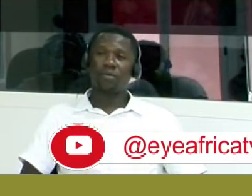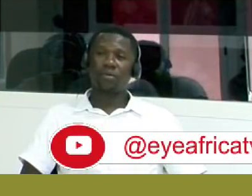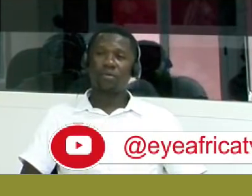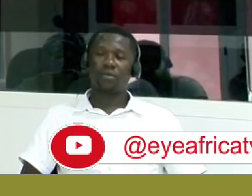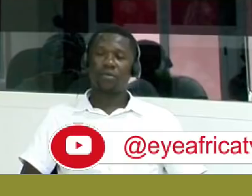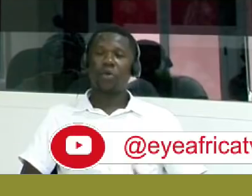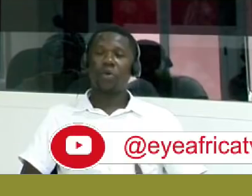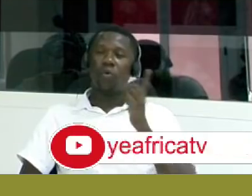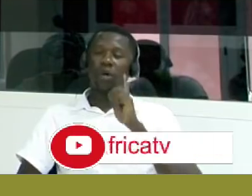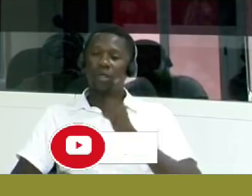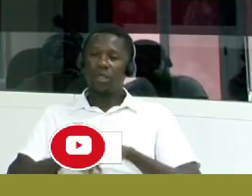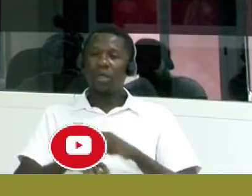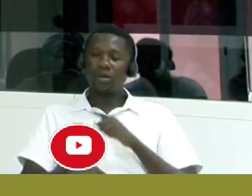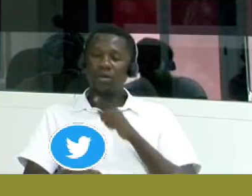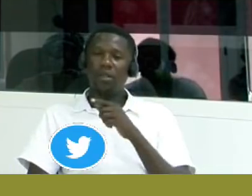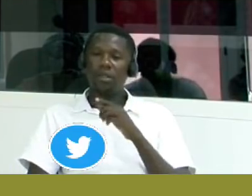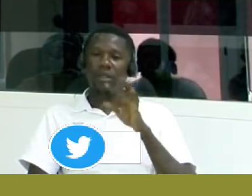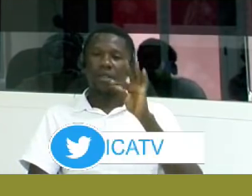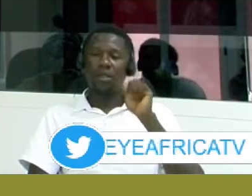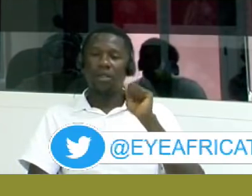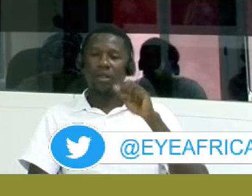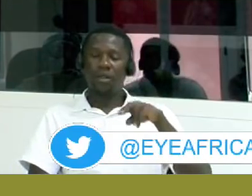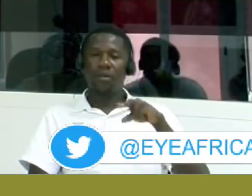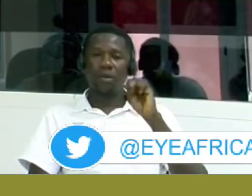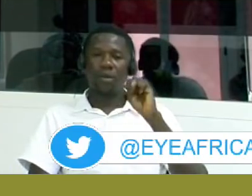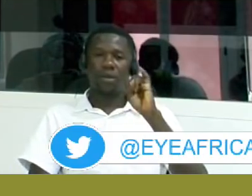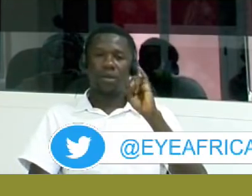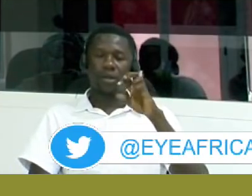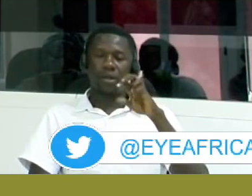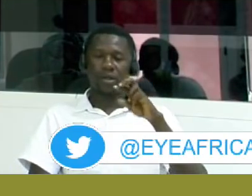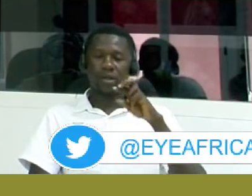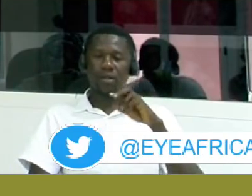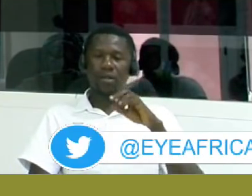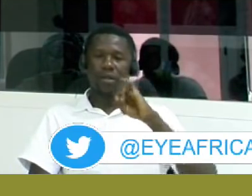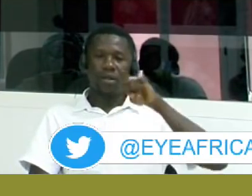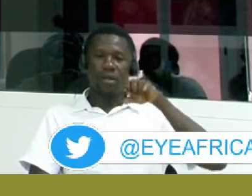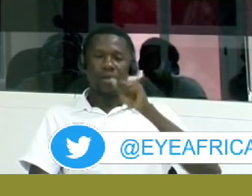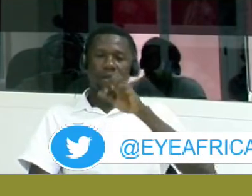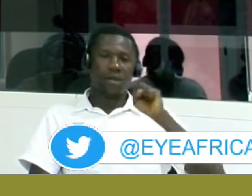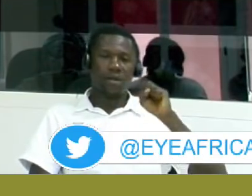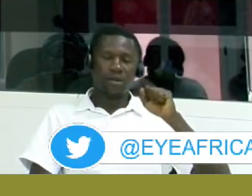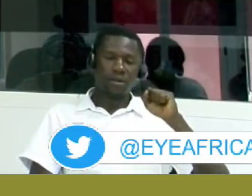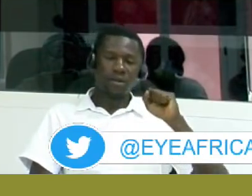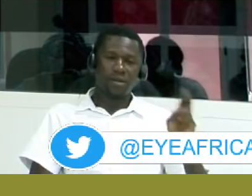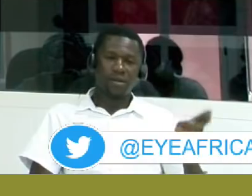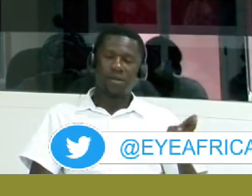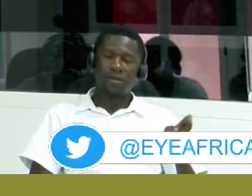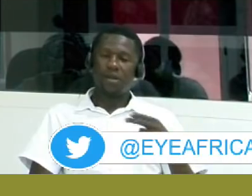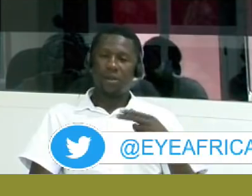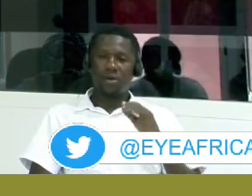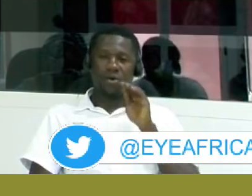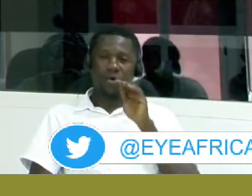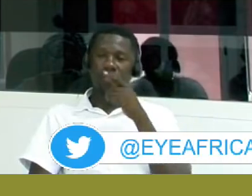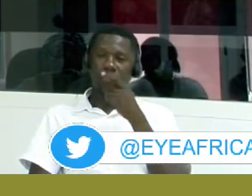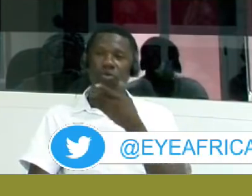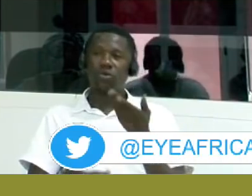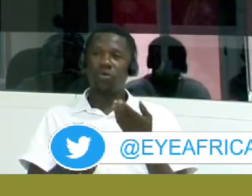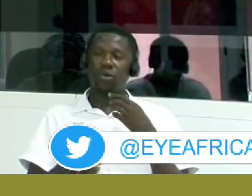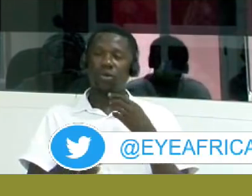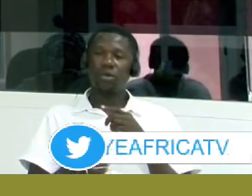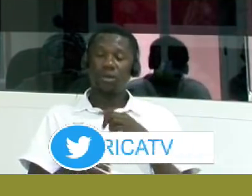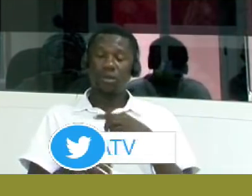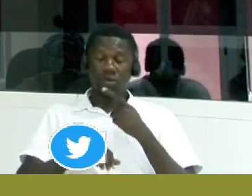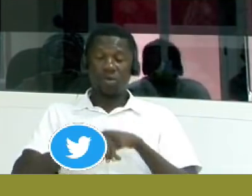Jase arrive at your office? I told you that once he had called me some 15, 20 minutes after he came to my office from the Combos. That was